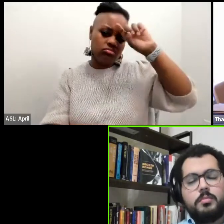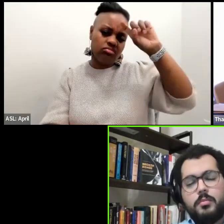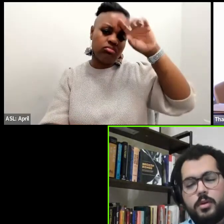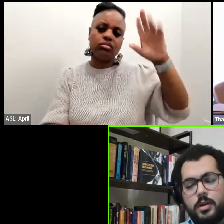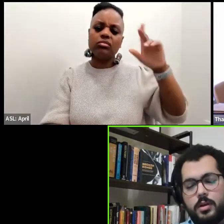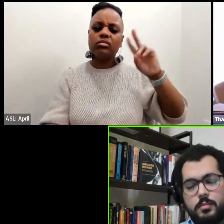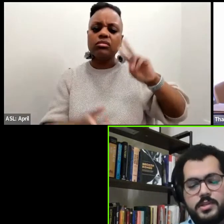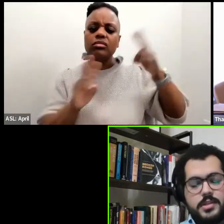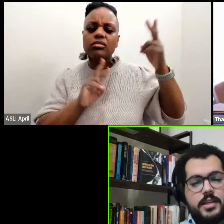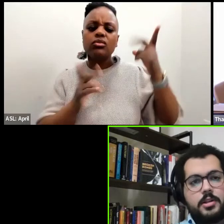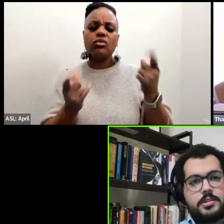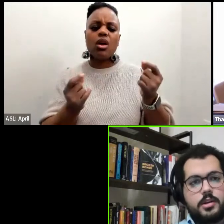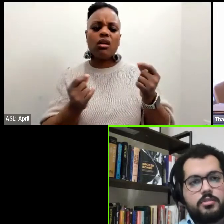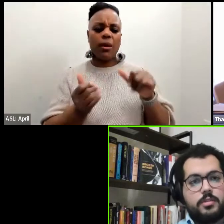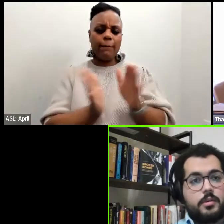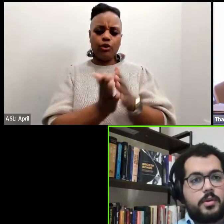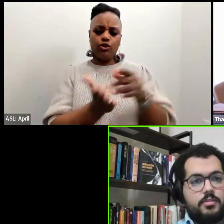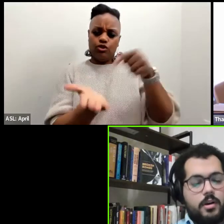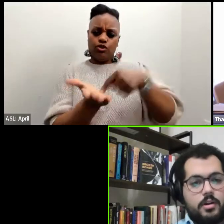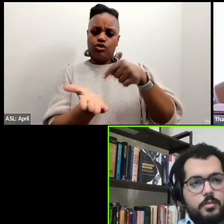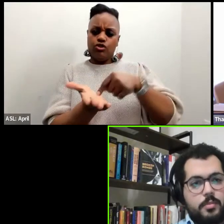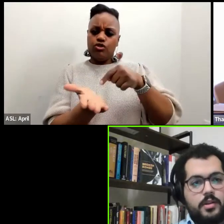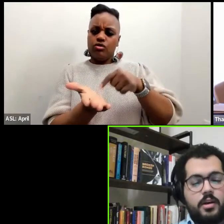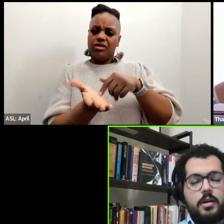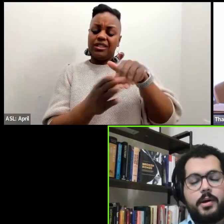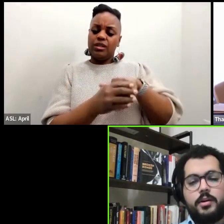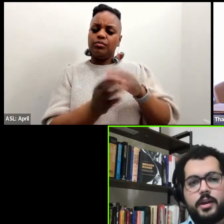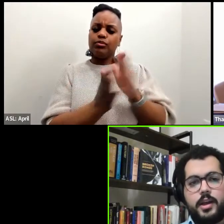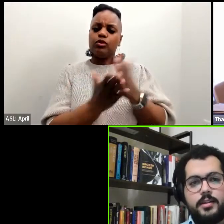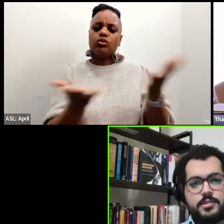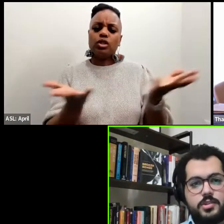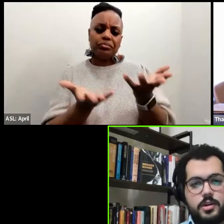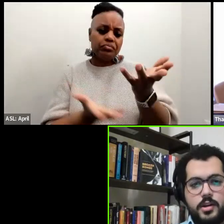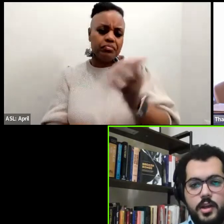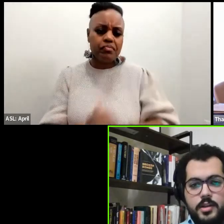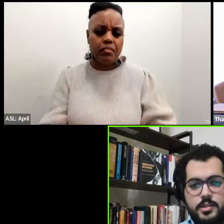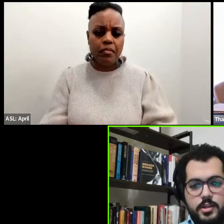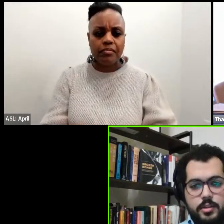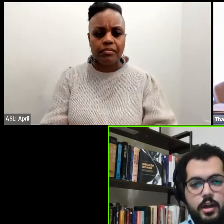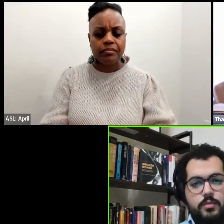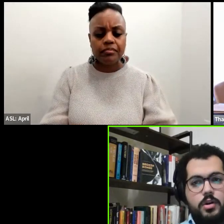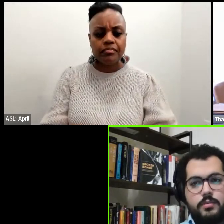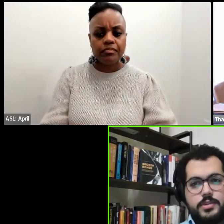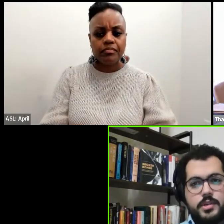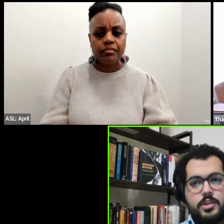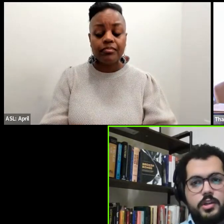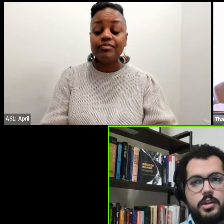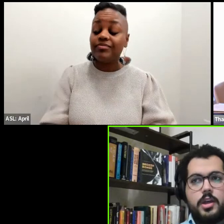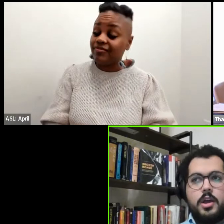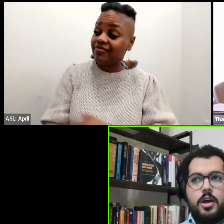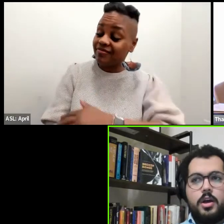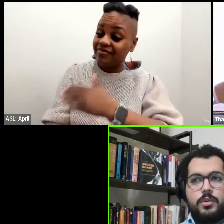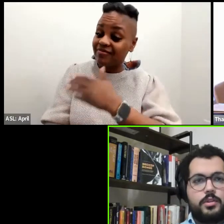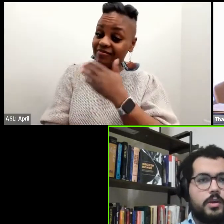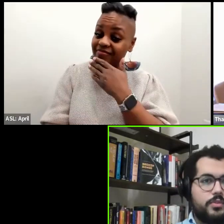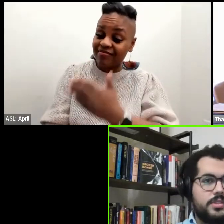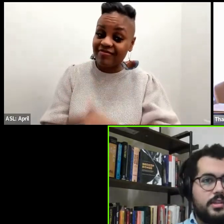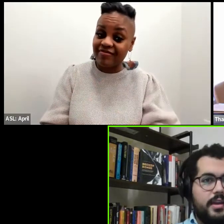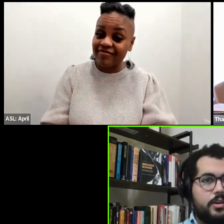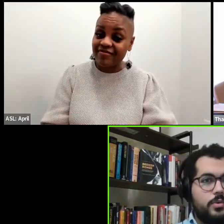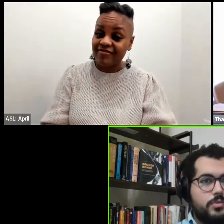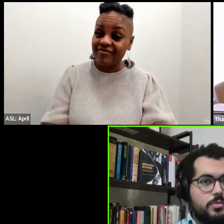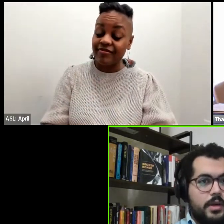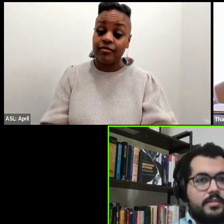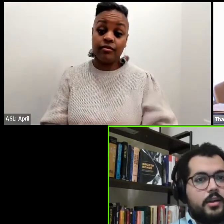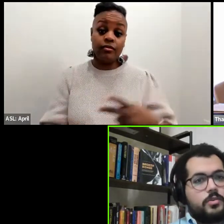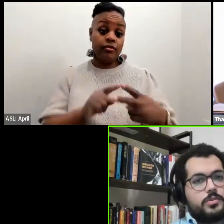There are two misconceptions that I'm going to talk about, and I hate to start such a thoughtful conversation with reference